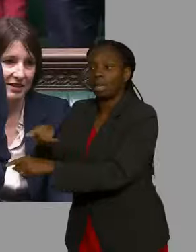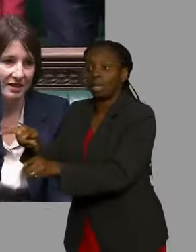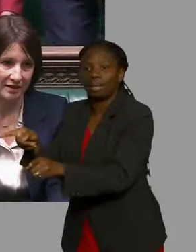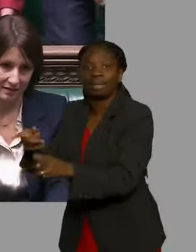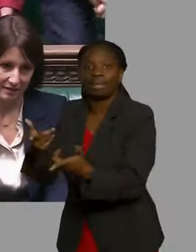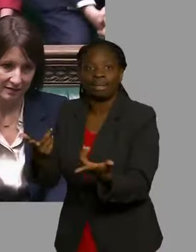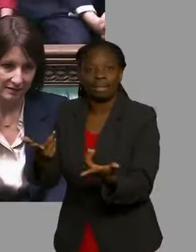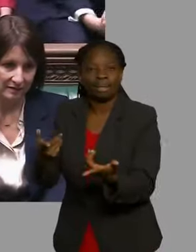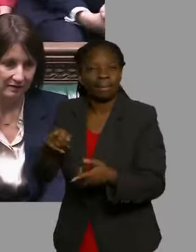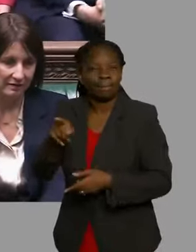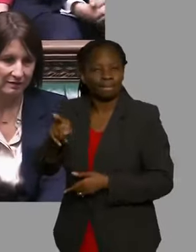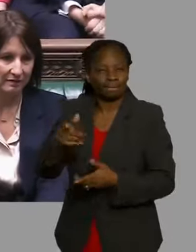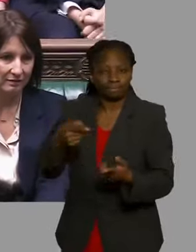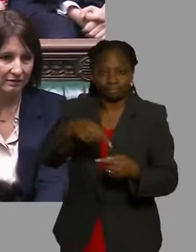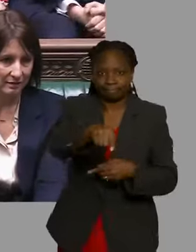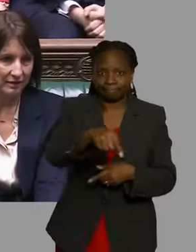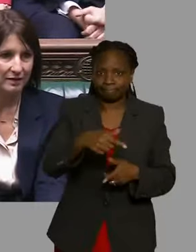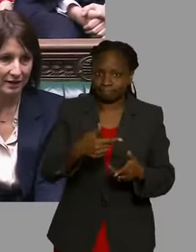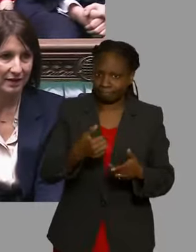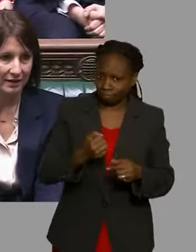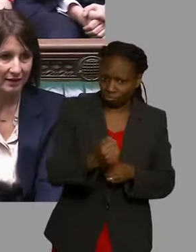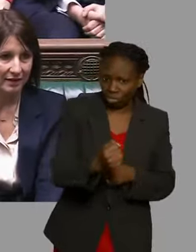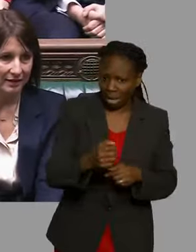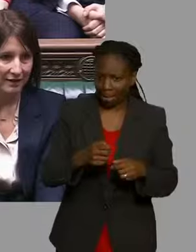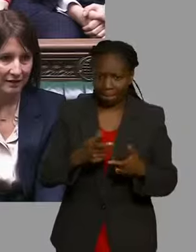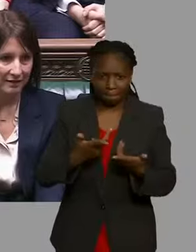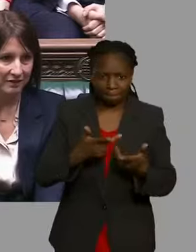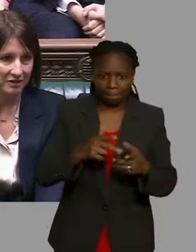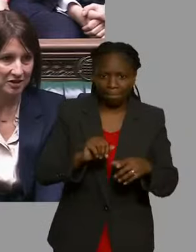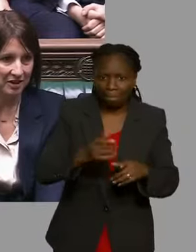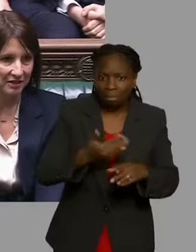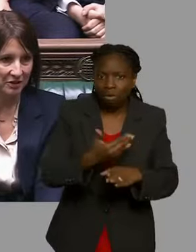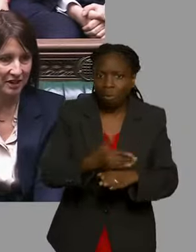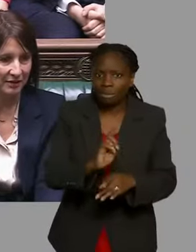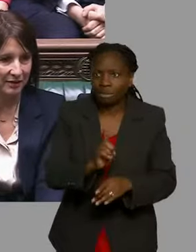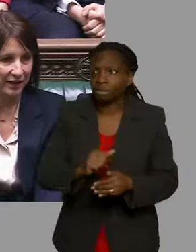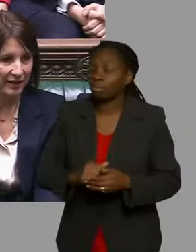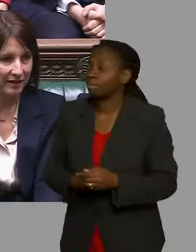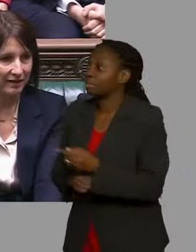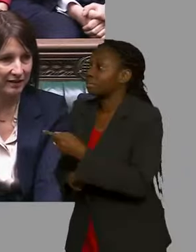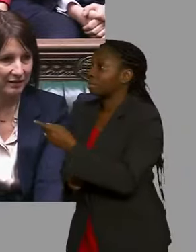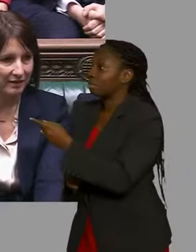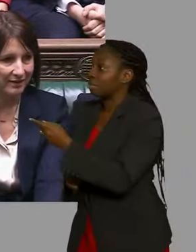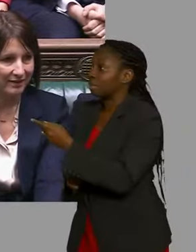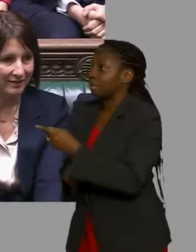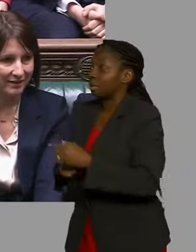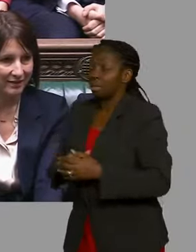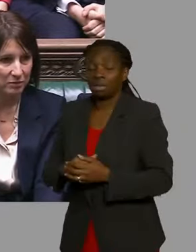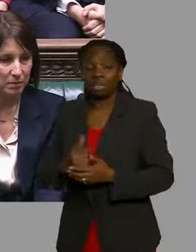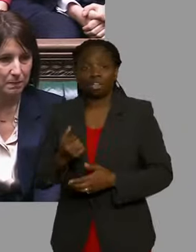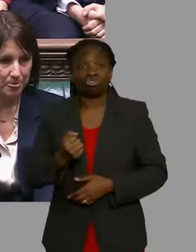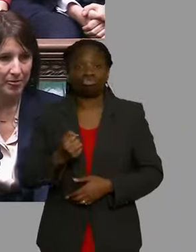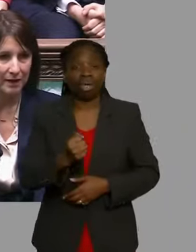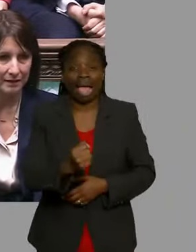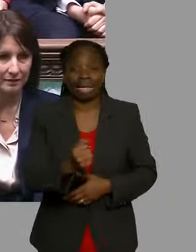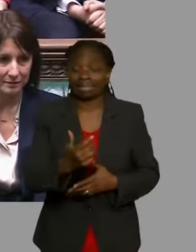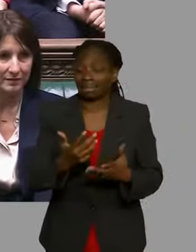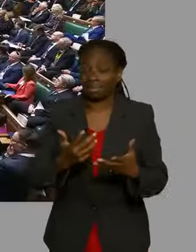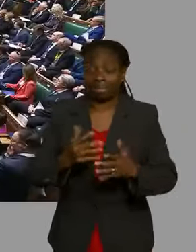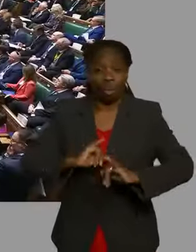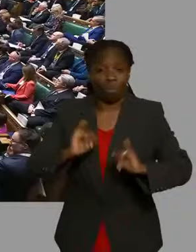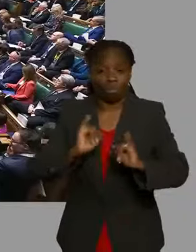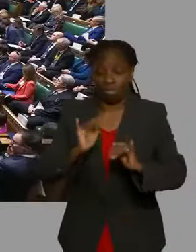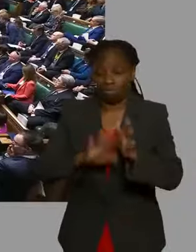The trains and all travel was in an appalling state under the last government. We're clearing that up and fixing it, and he should be welcoming